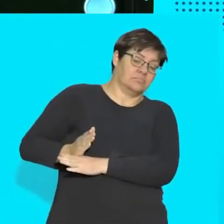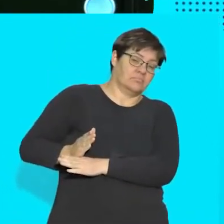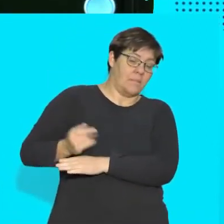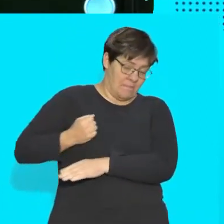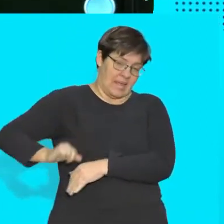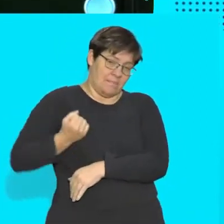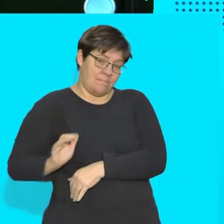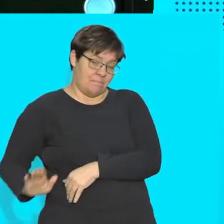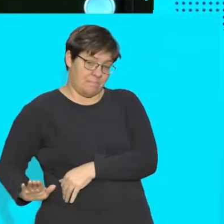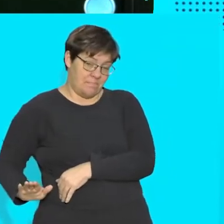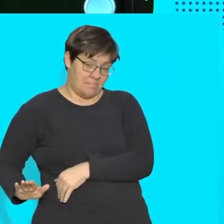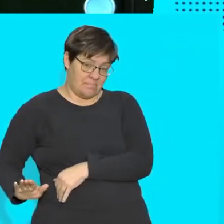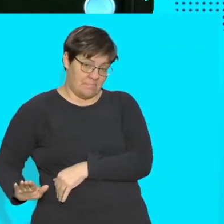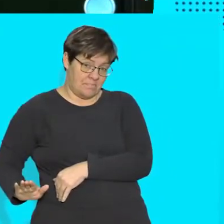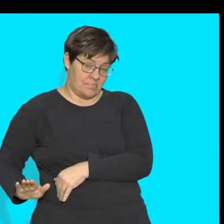those, okay?